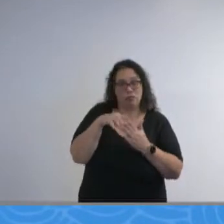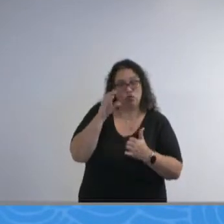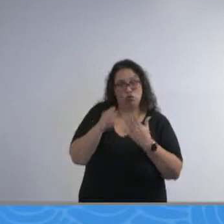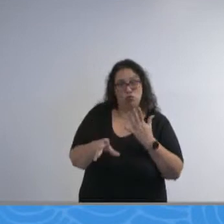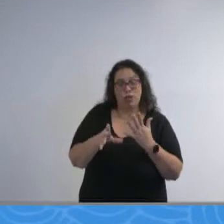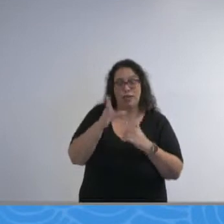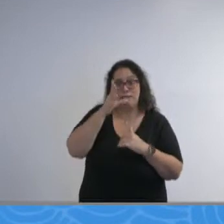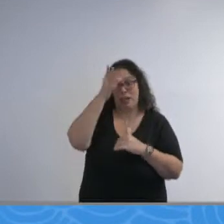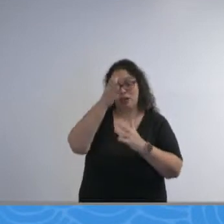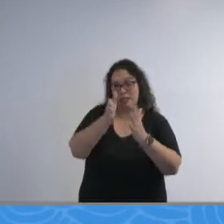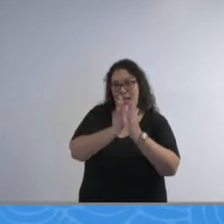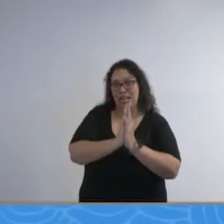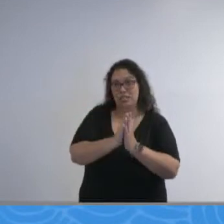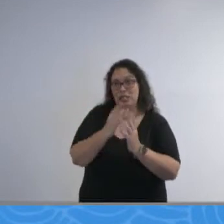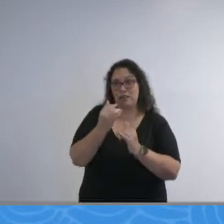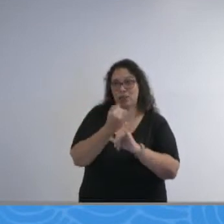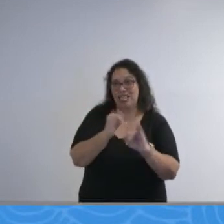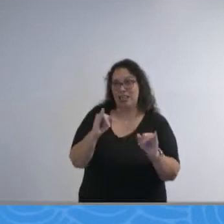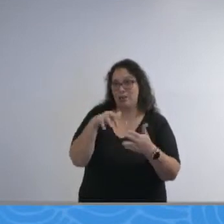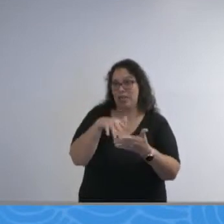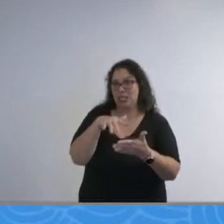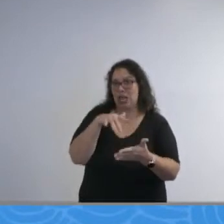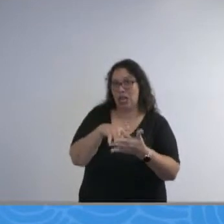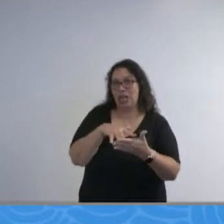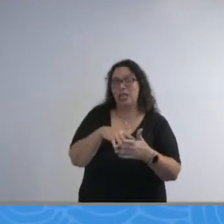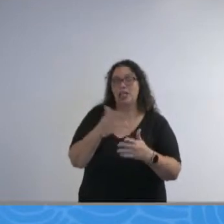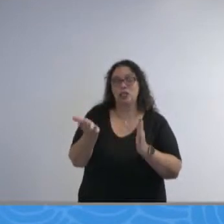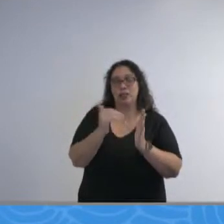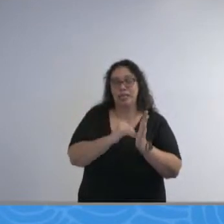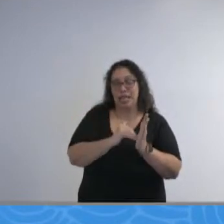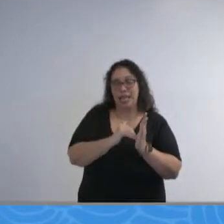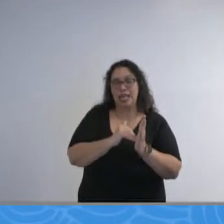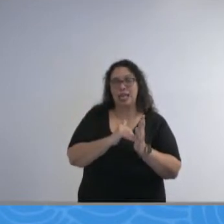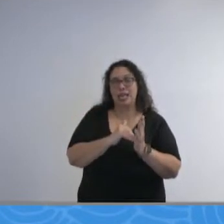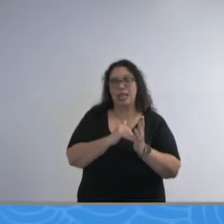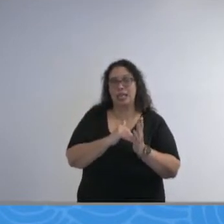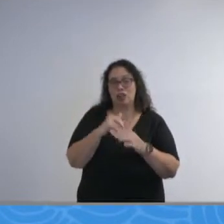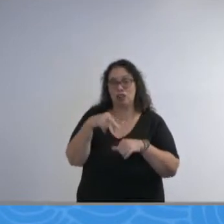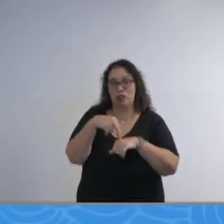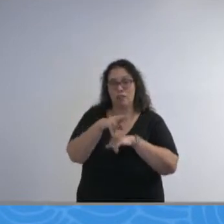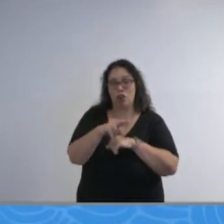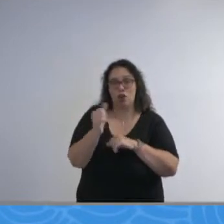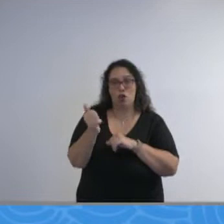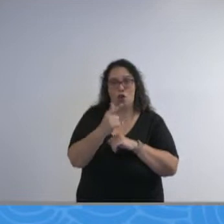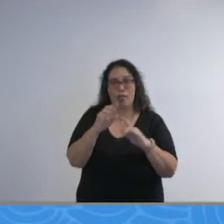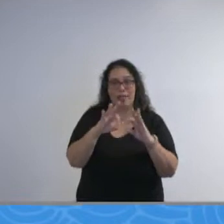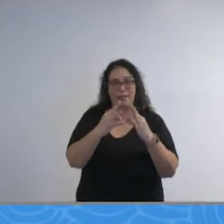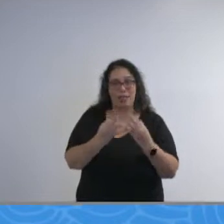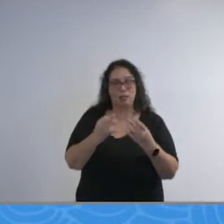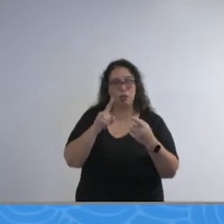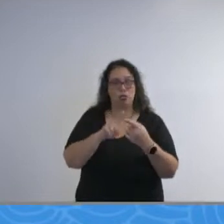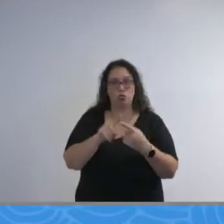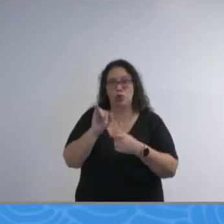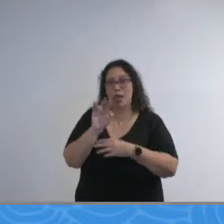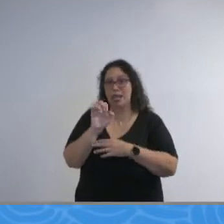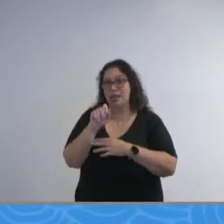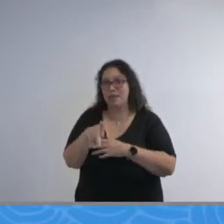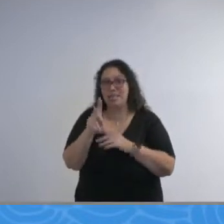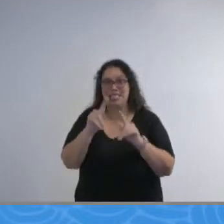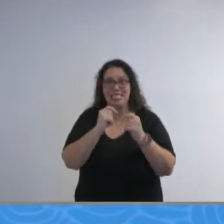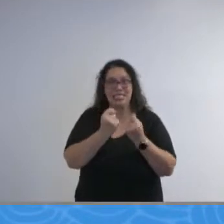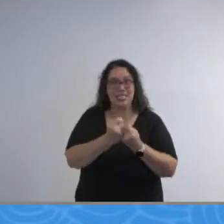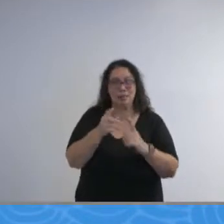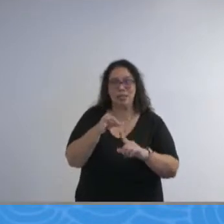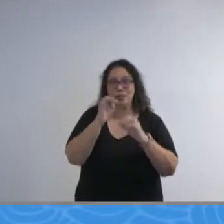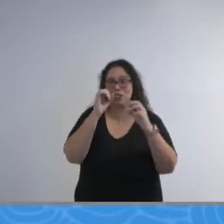who parent is requesting independent study. And so again, we refer all the families to their IEP team, and our special